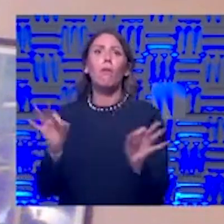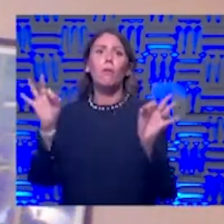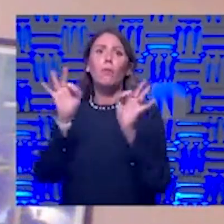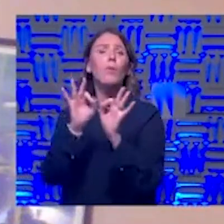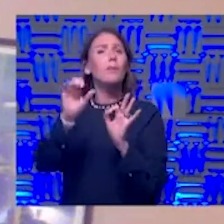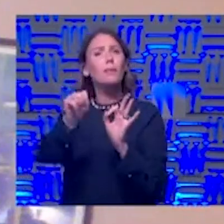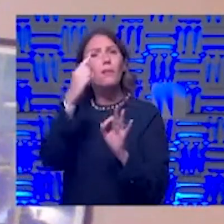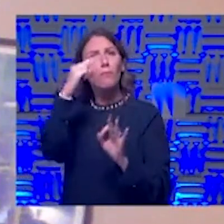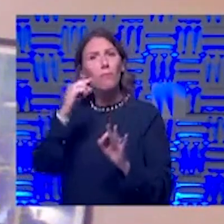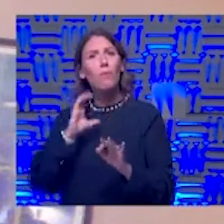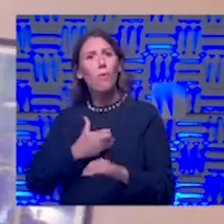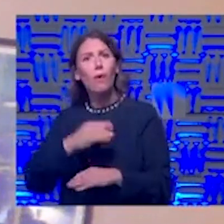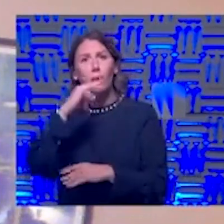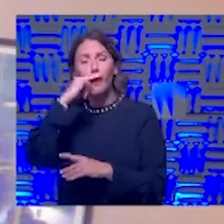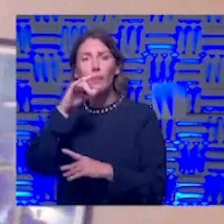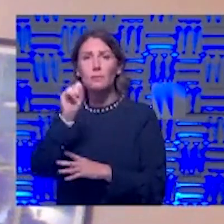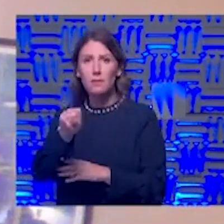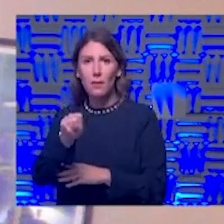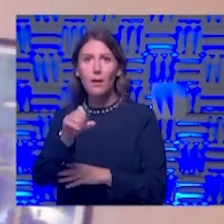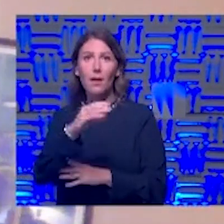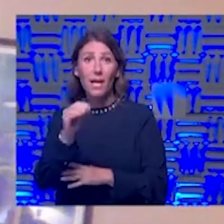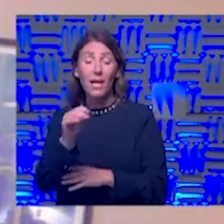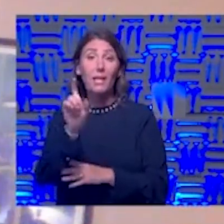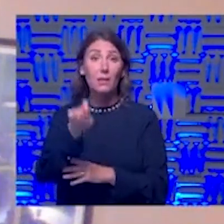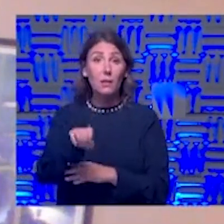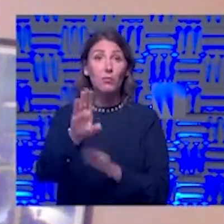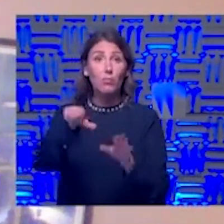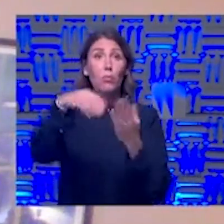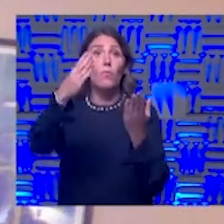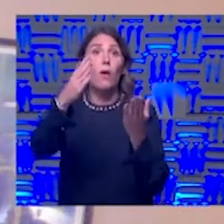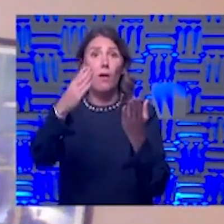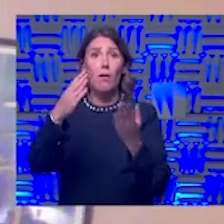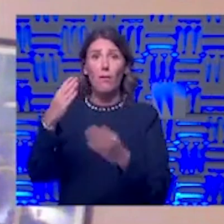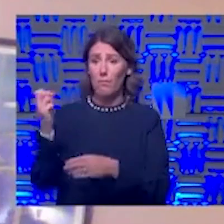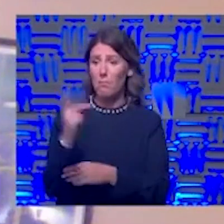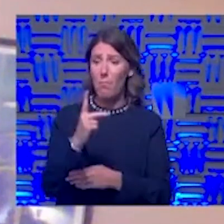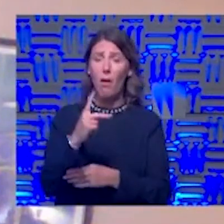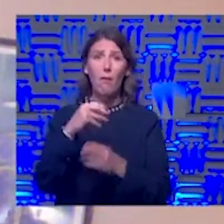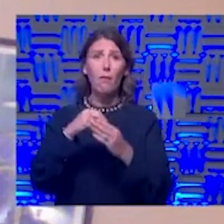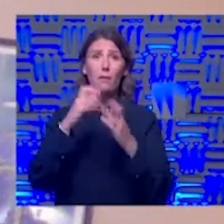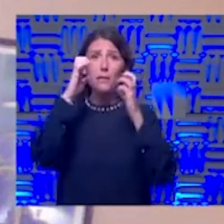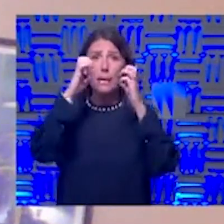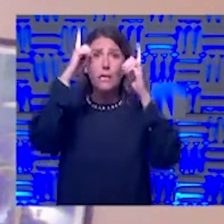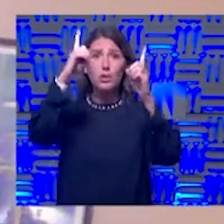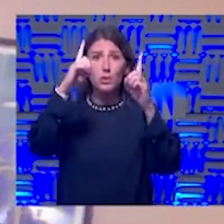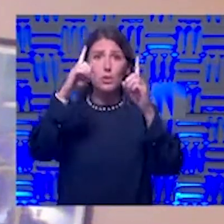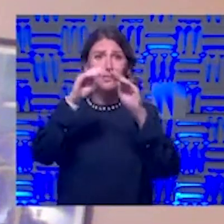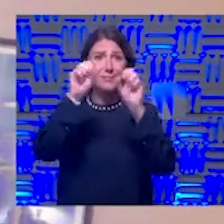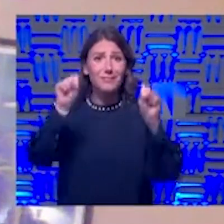kids, and we need to get them back into their educational system. But